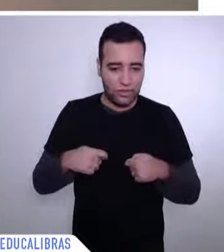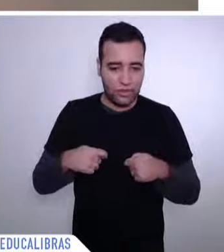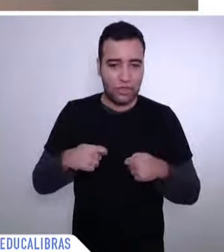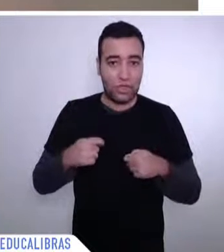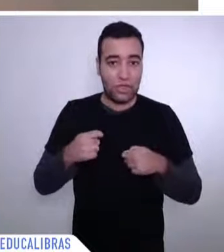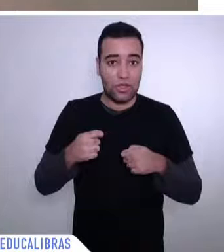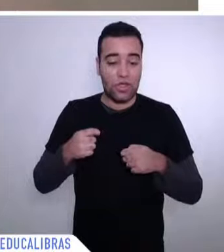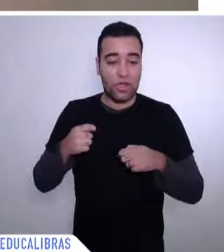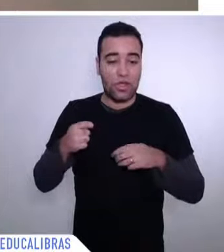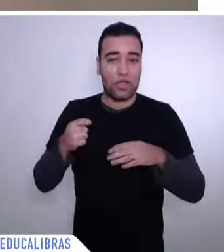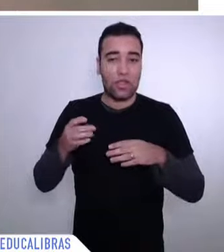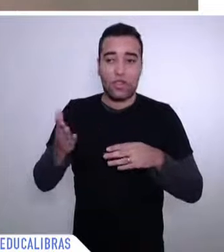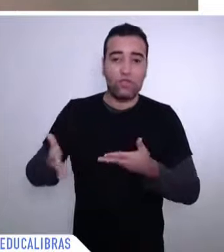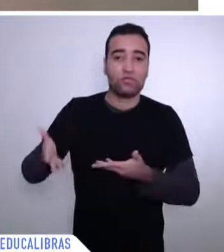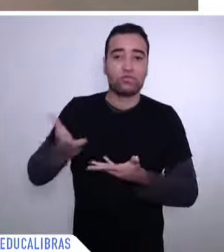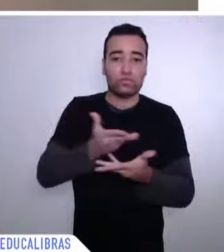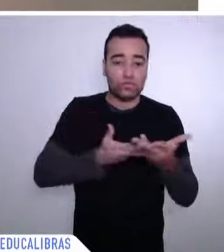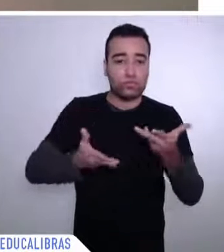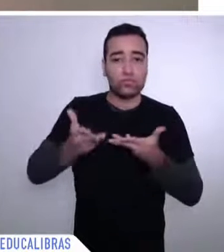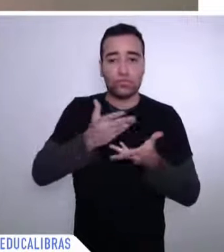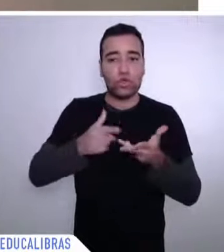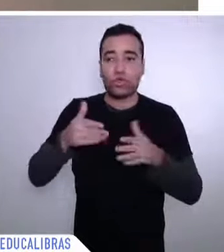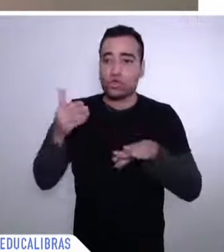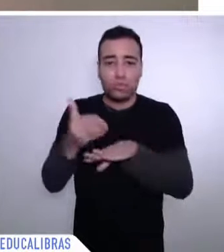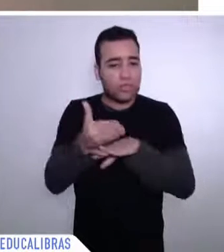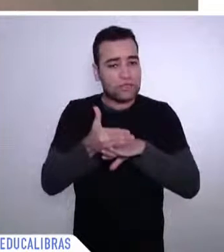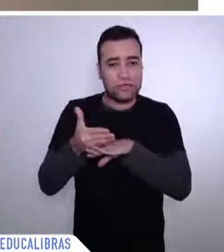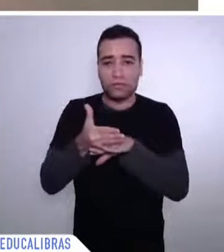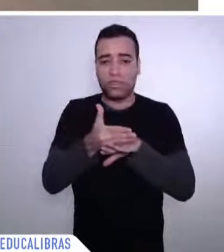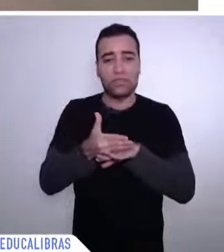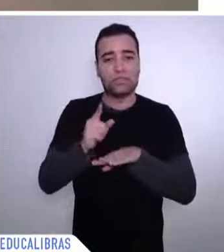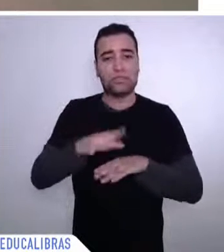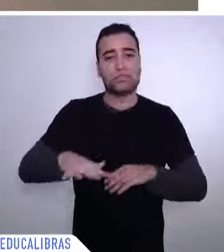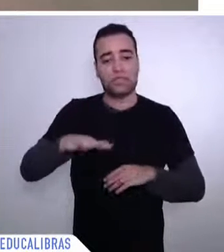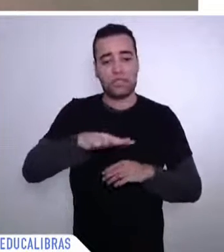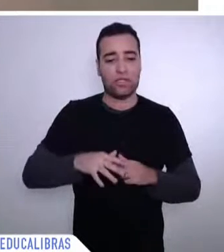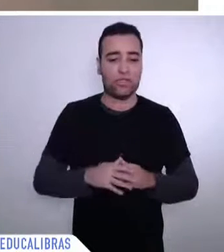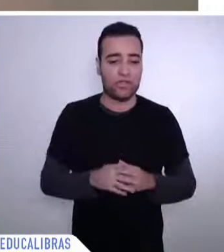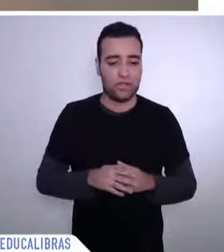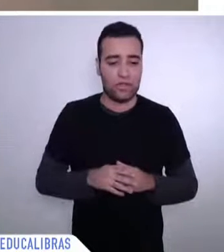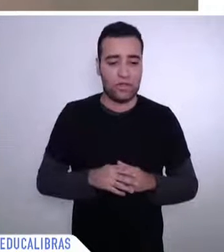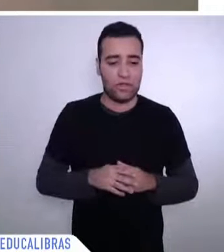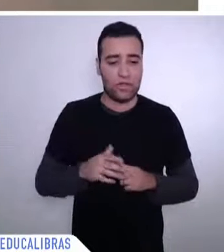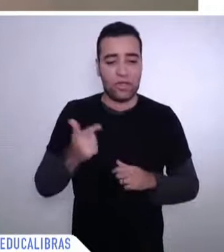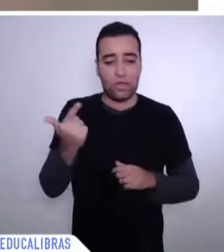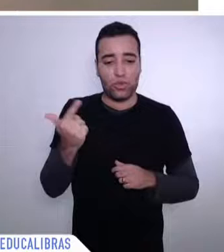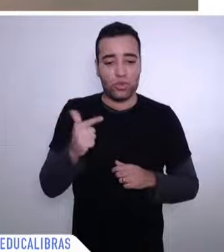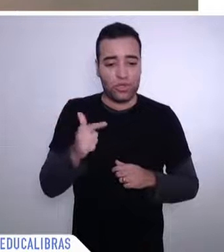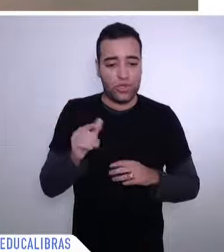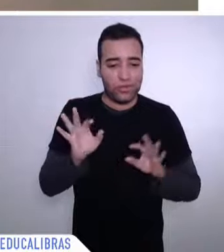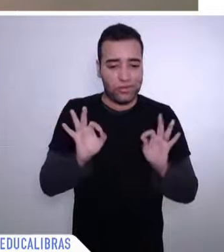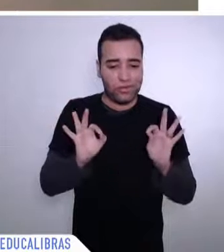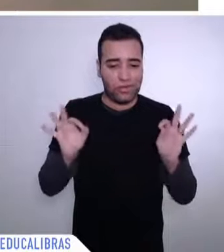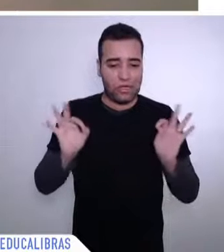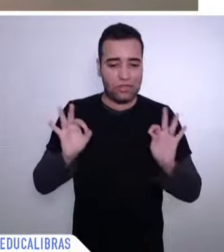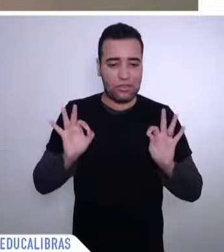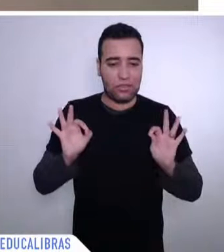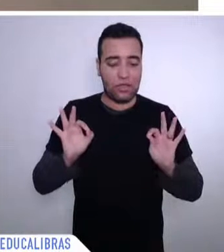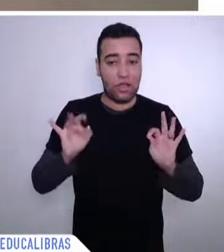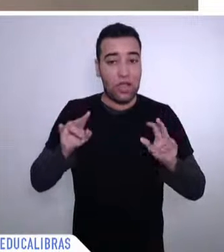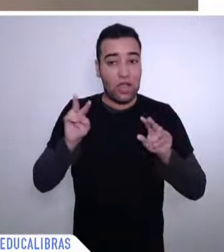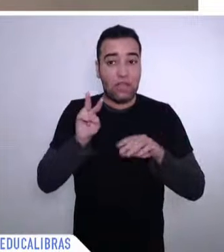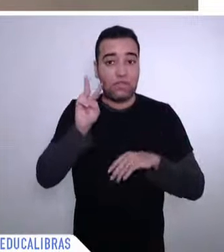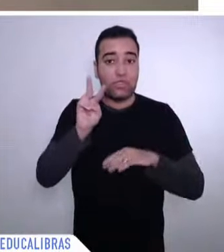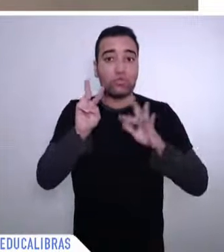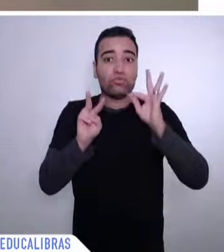inevitable about the future. The future is a vision that we build together. It's one that we choose. I think also